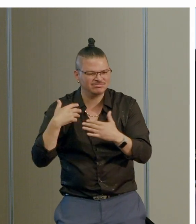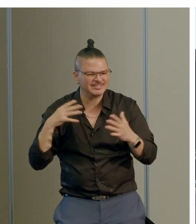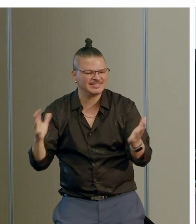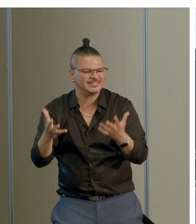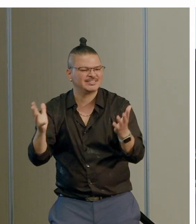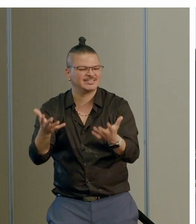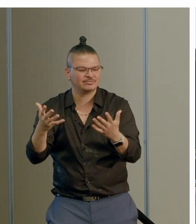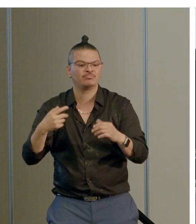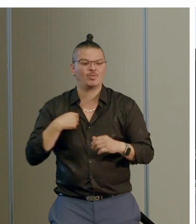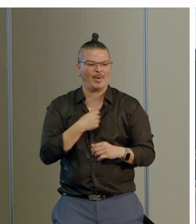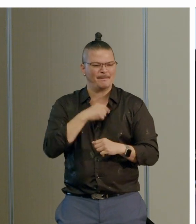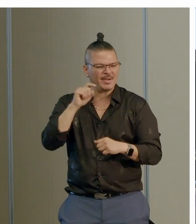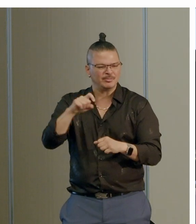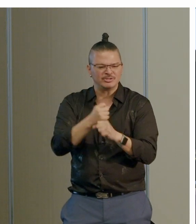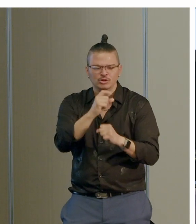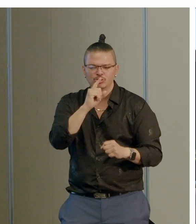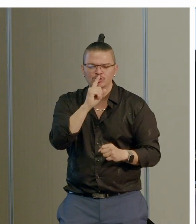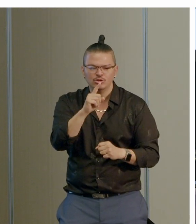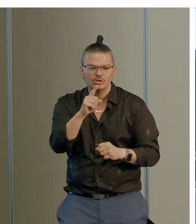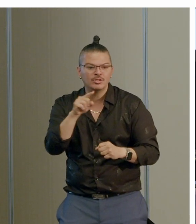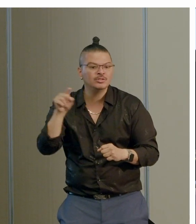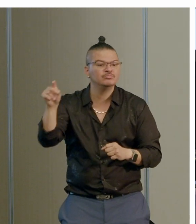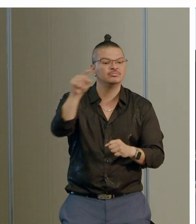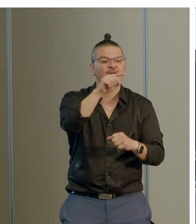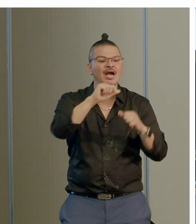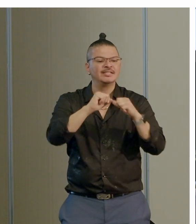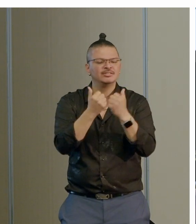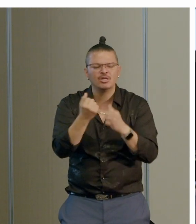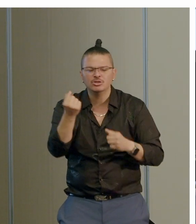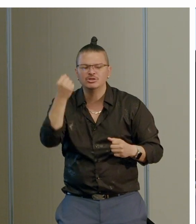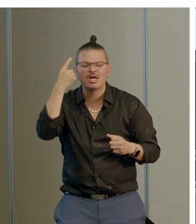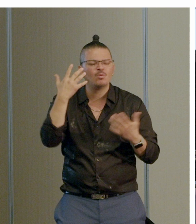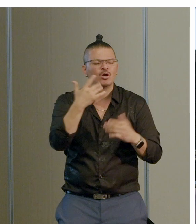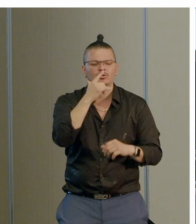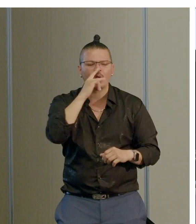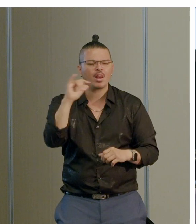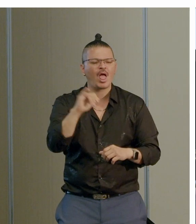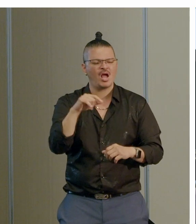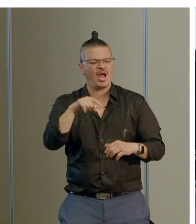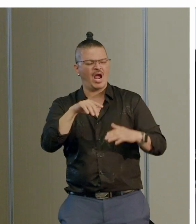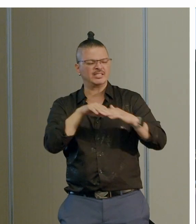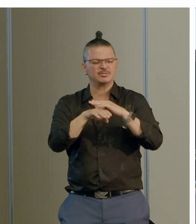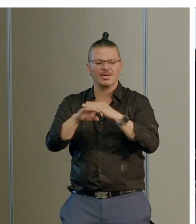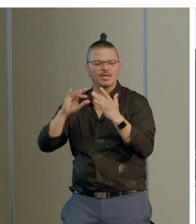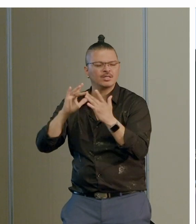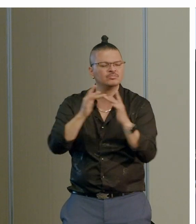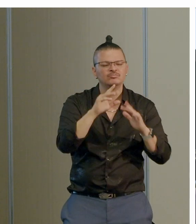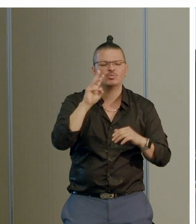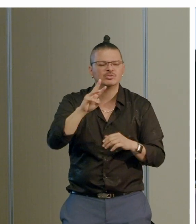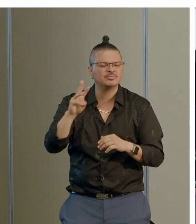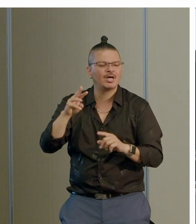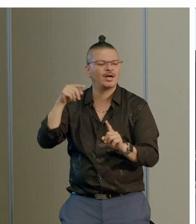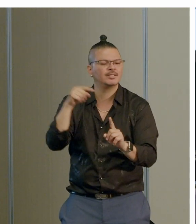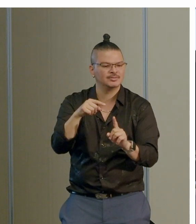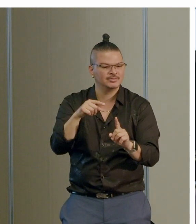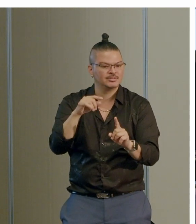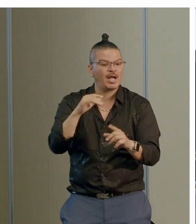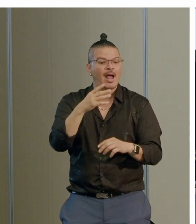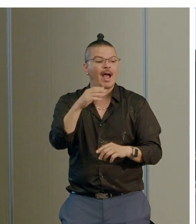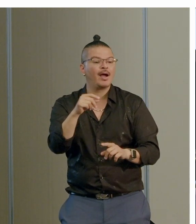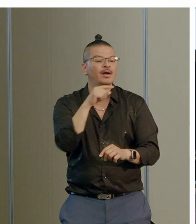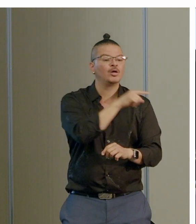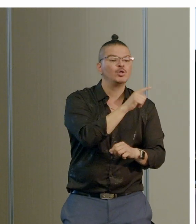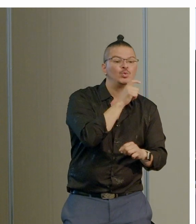agencies understand what an accessible website means and that the developers who are working on those websites